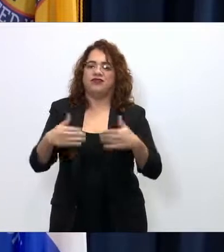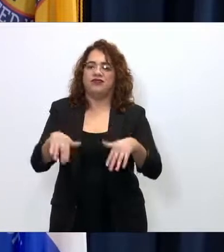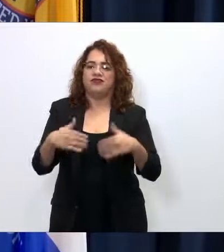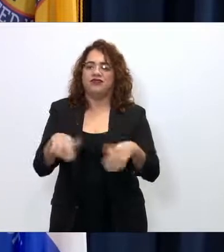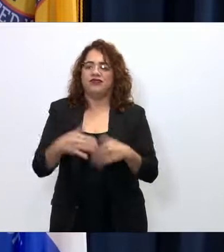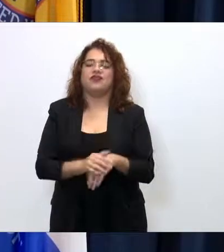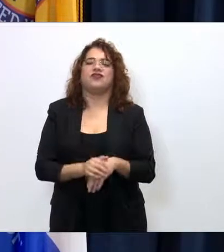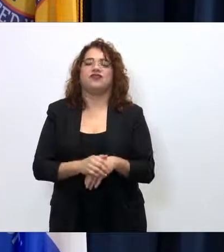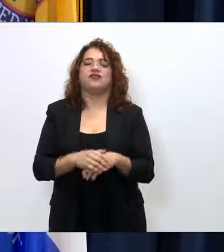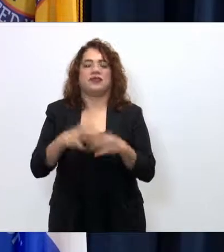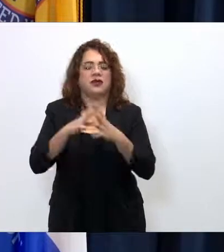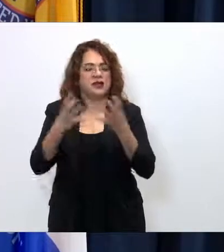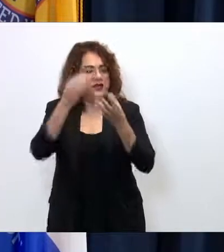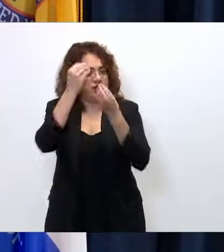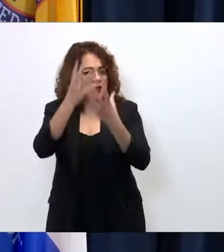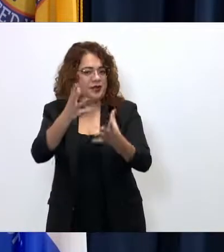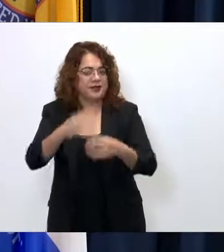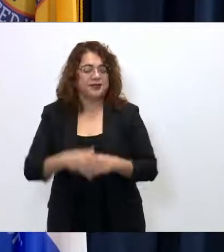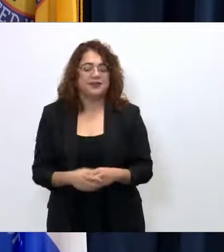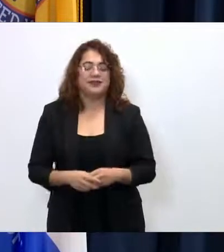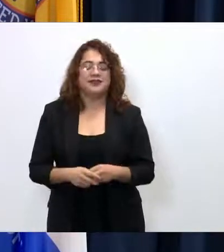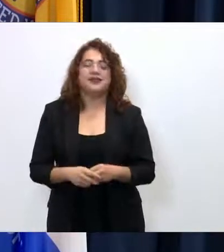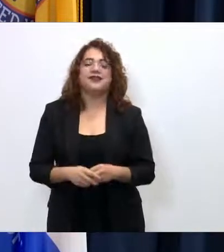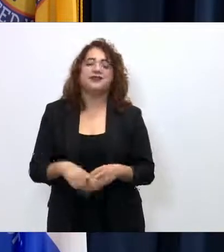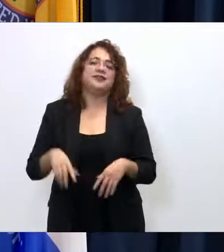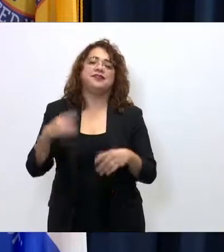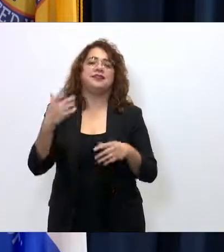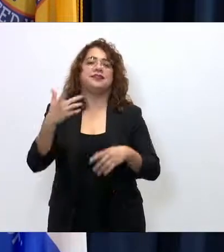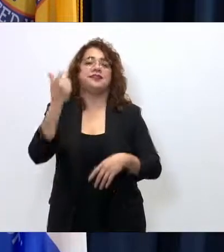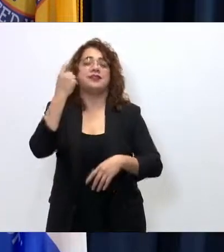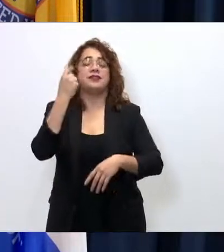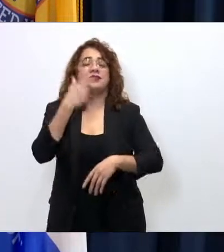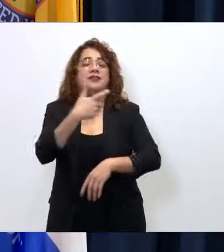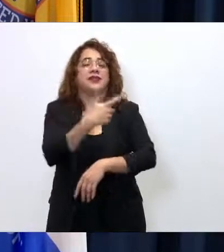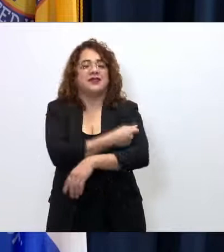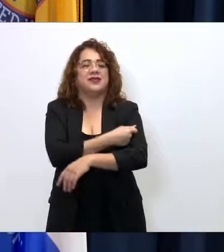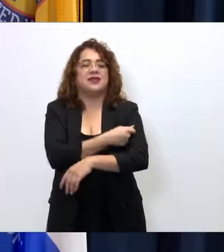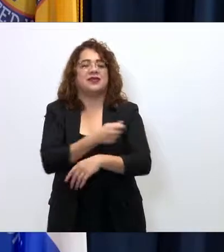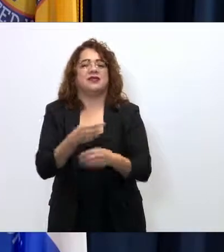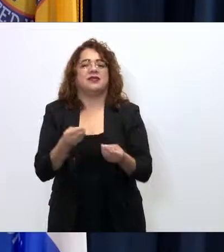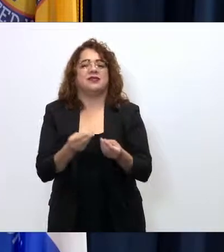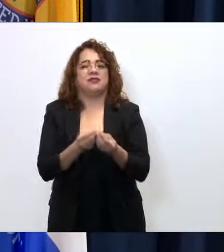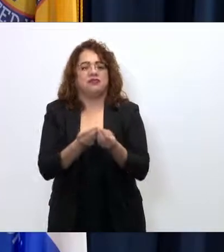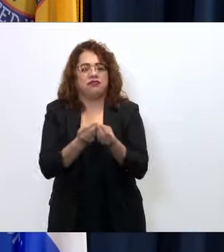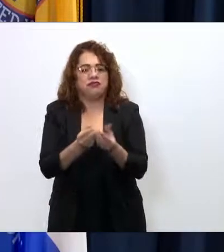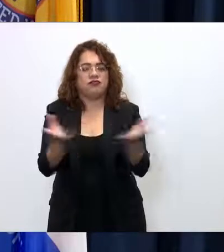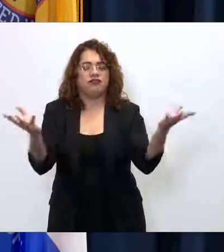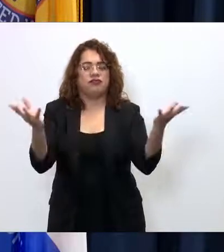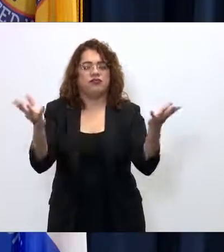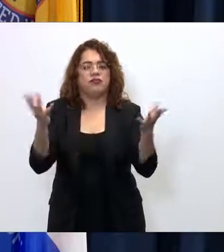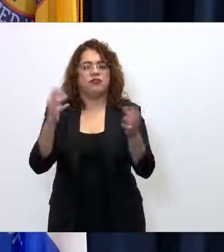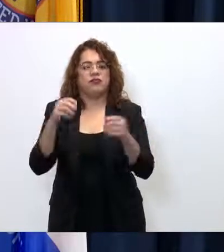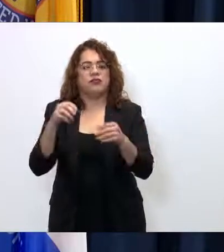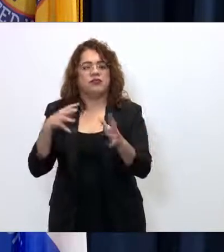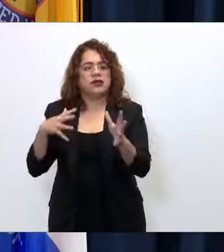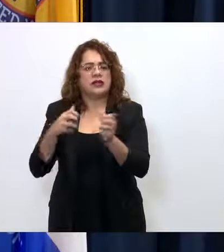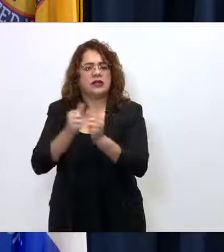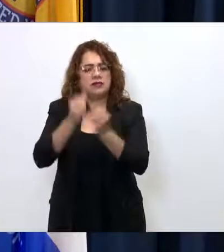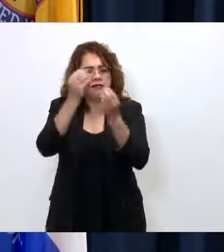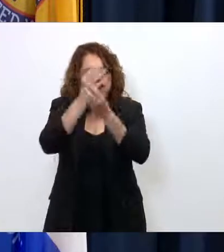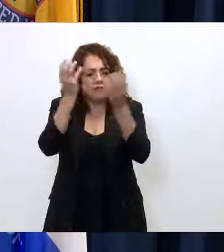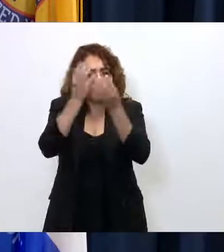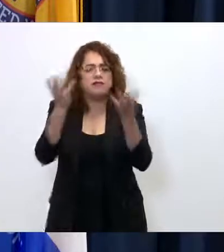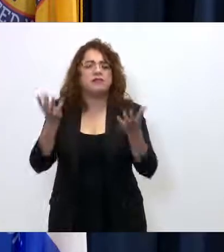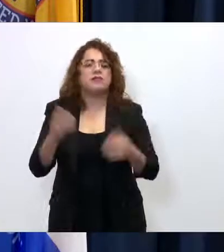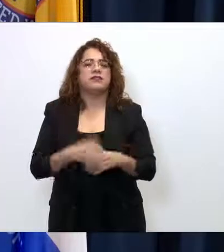well. We're going to go ahead and provide a vaccination distribution and update. I'm also going to just mention kind of a little bit